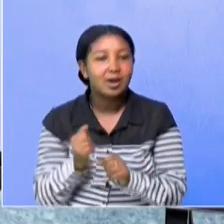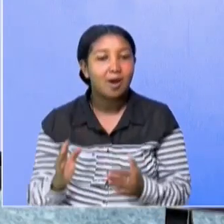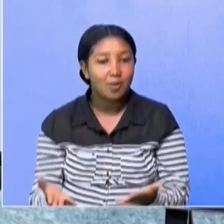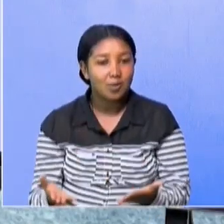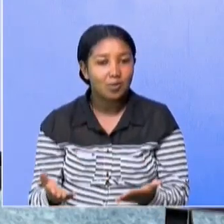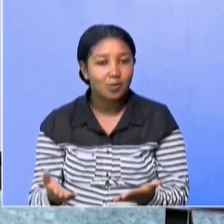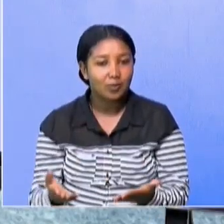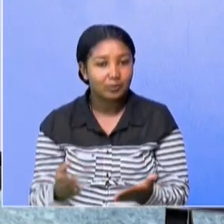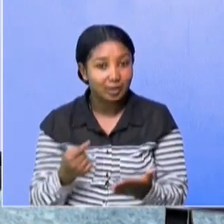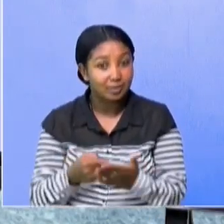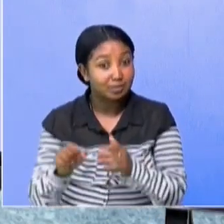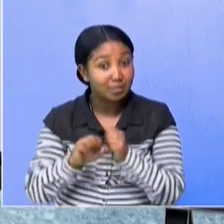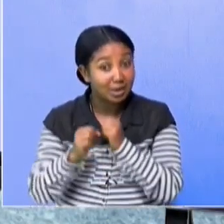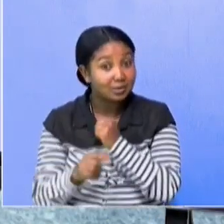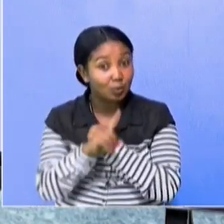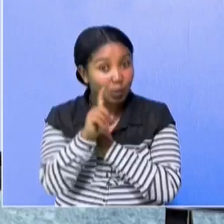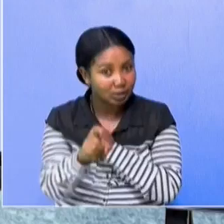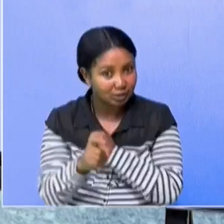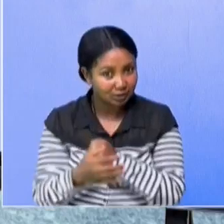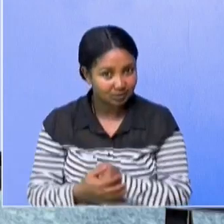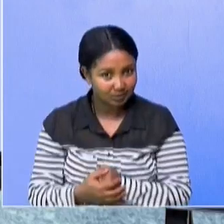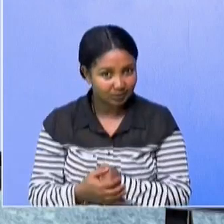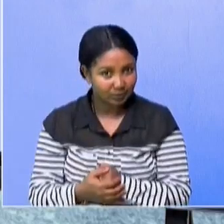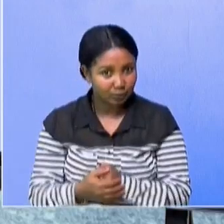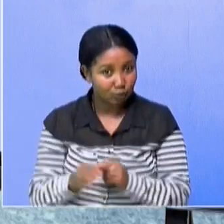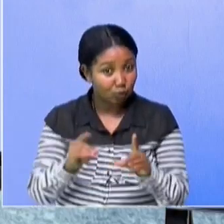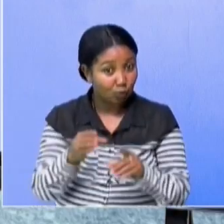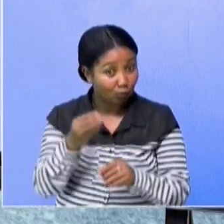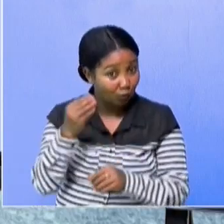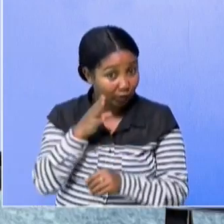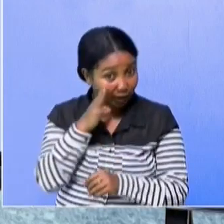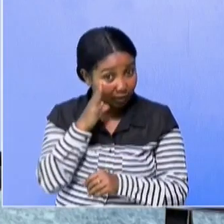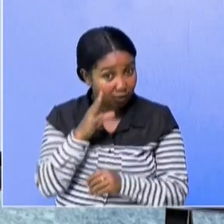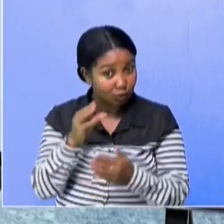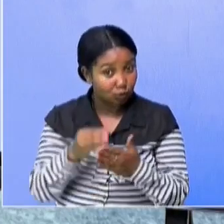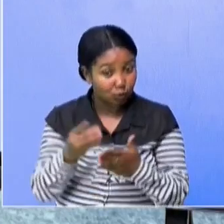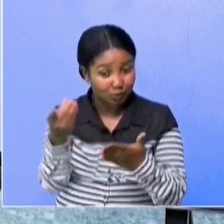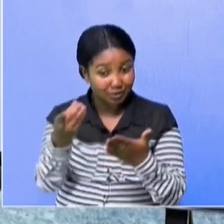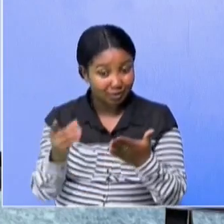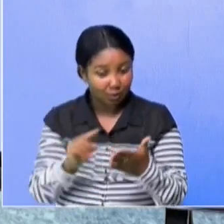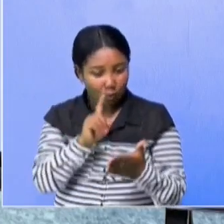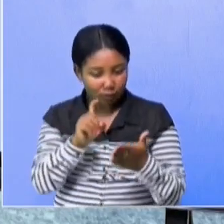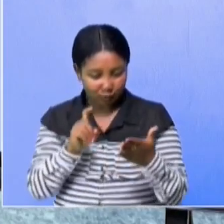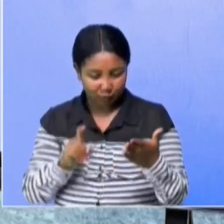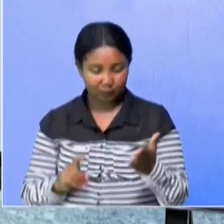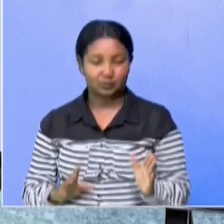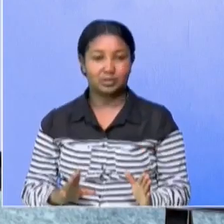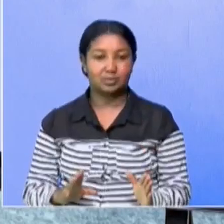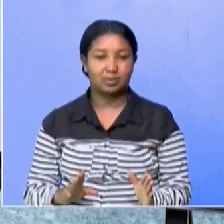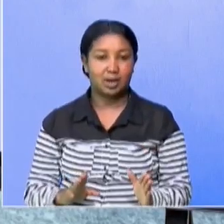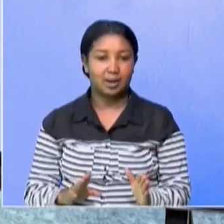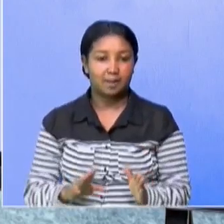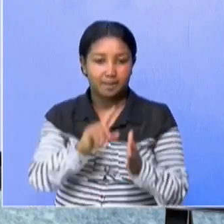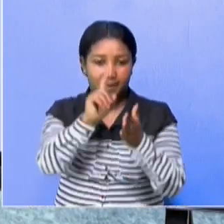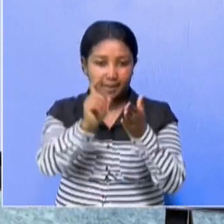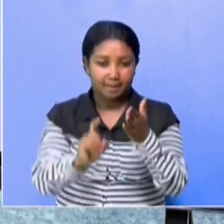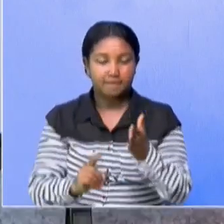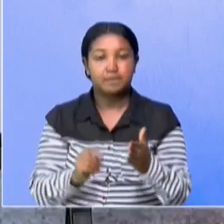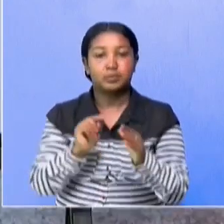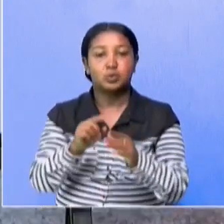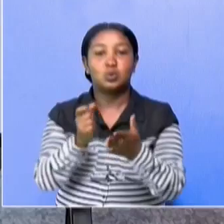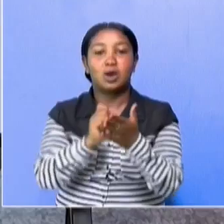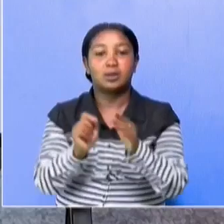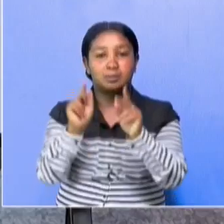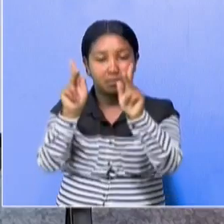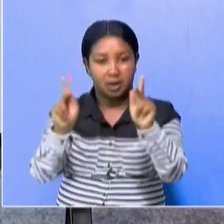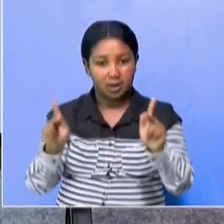are the basic questions are very important. Yeah, don't forget that to design some questions that are related in order to write